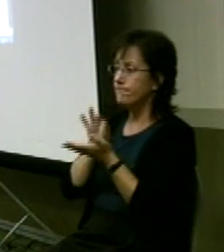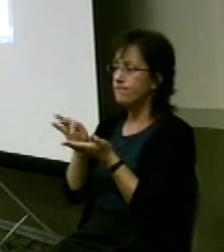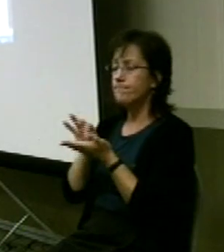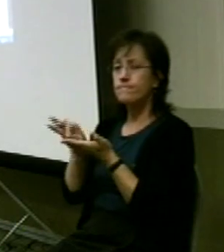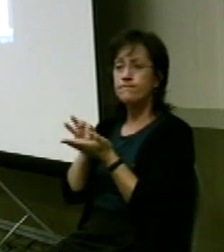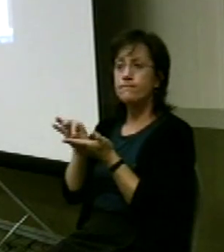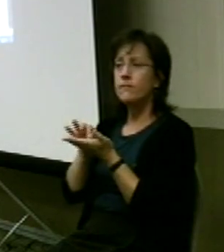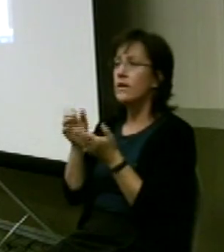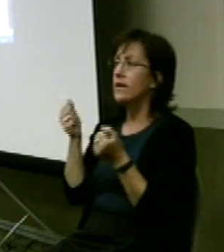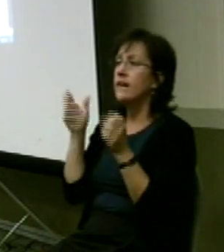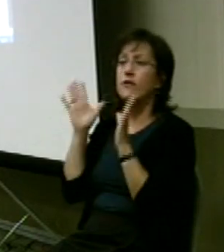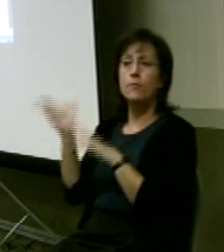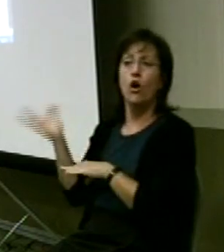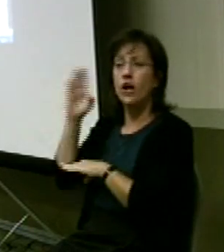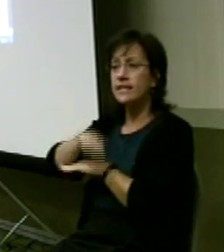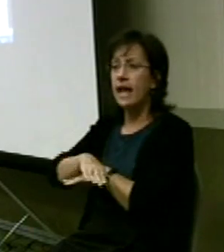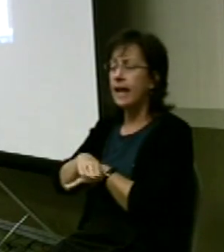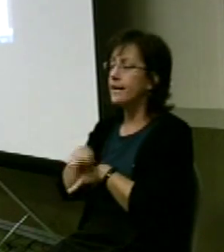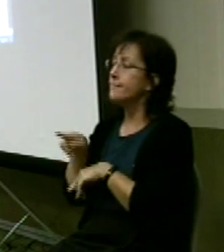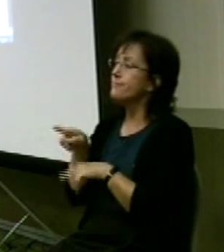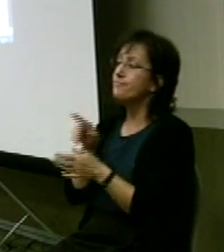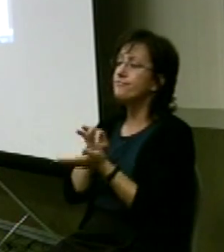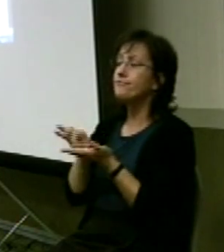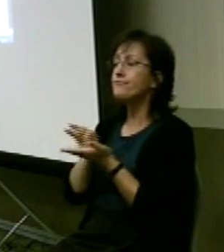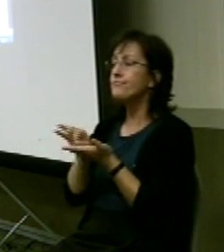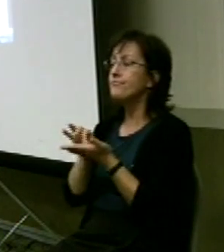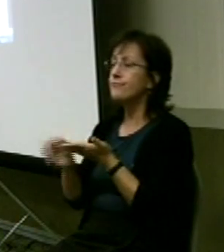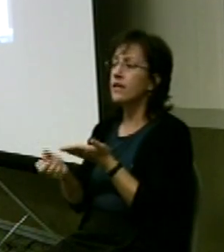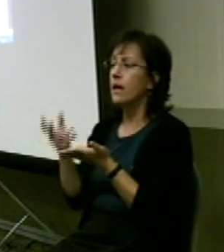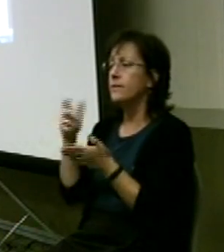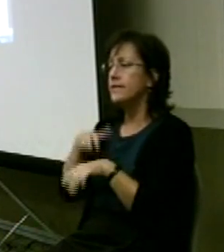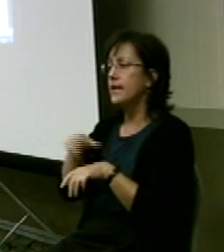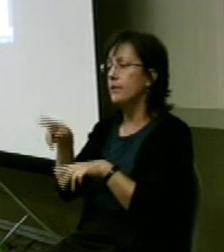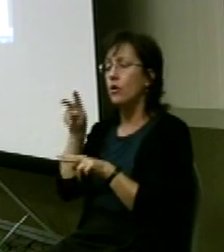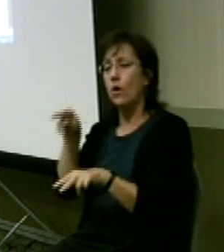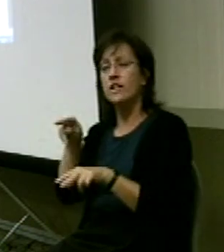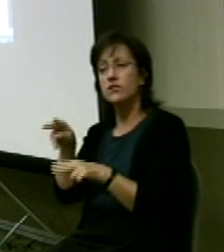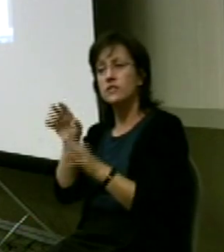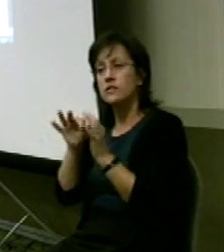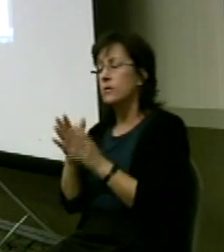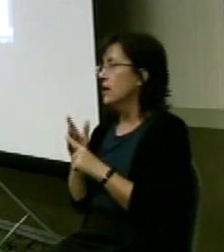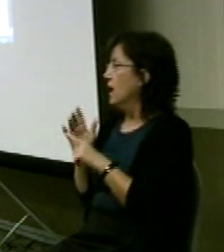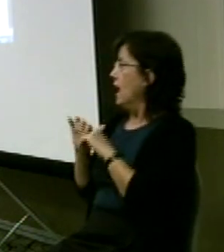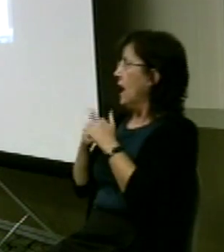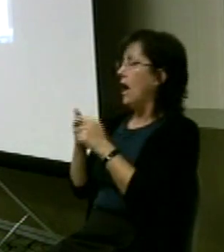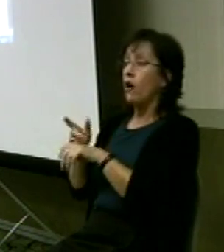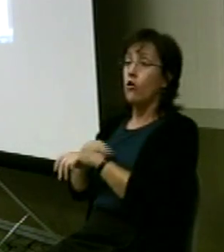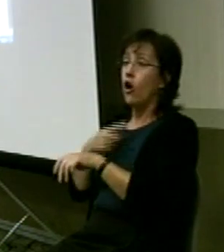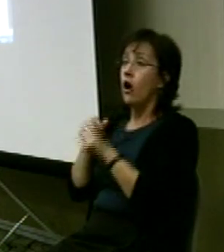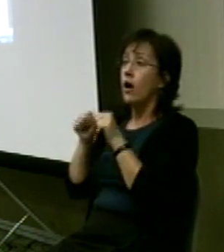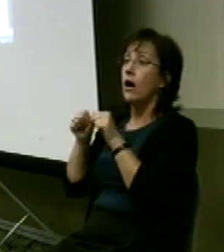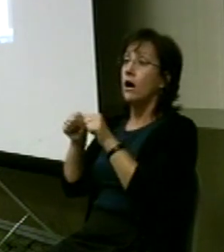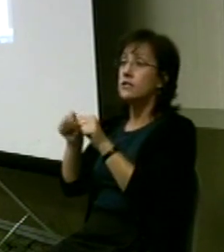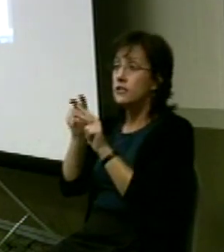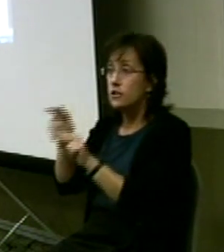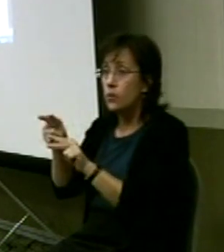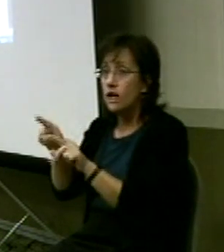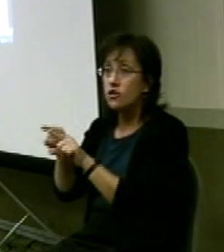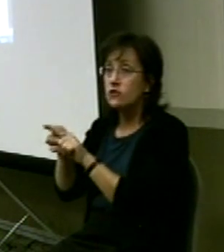tally. I'll just give up my entire day and just tally how many times he watches the interpreter. For about how long does he watch